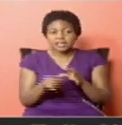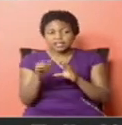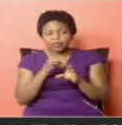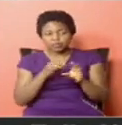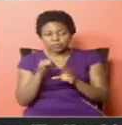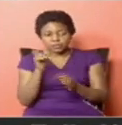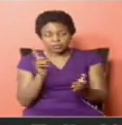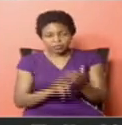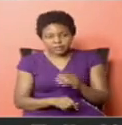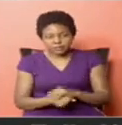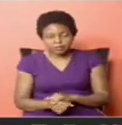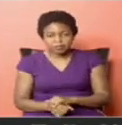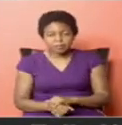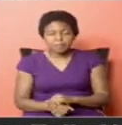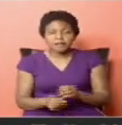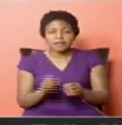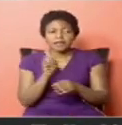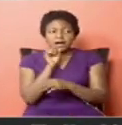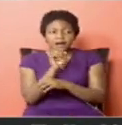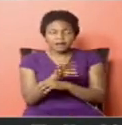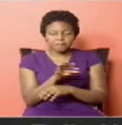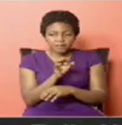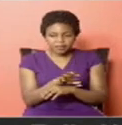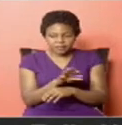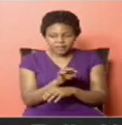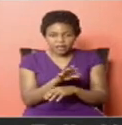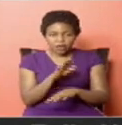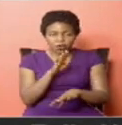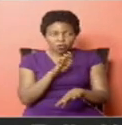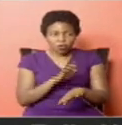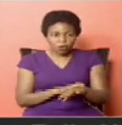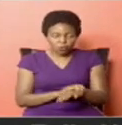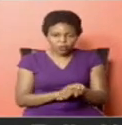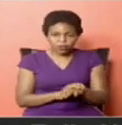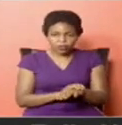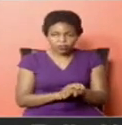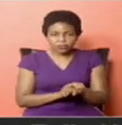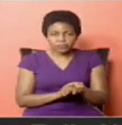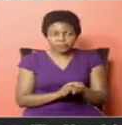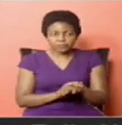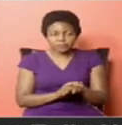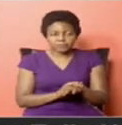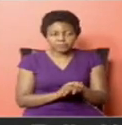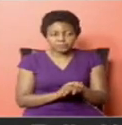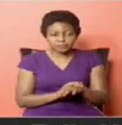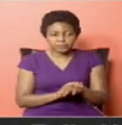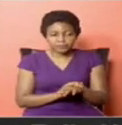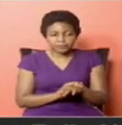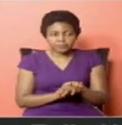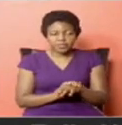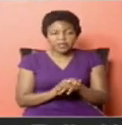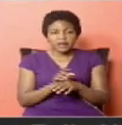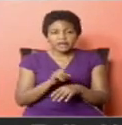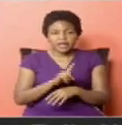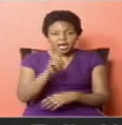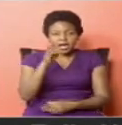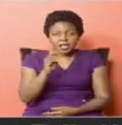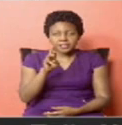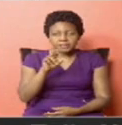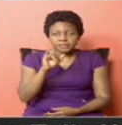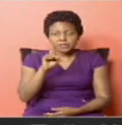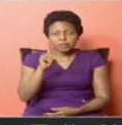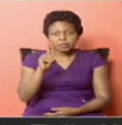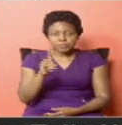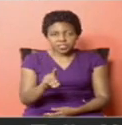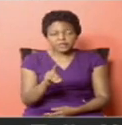include the advisory on the hybrid digital general elections in the context